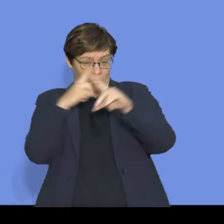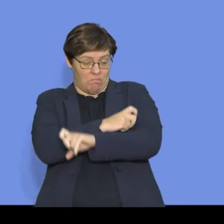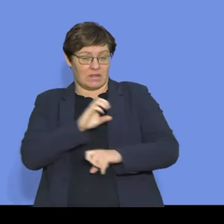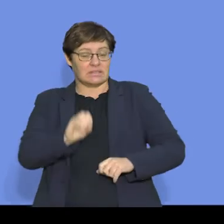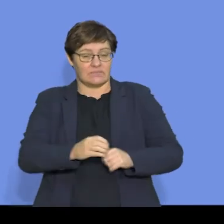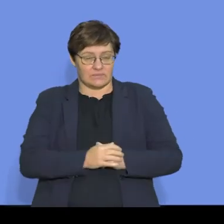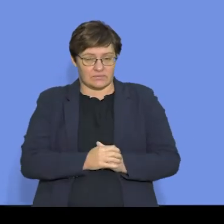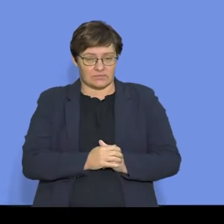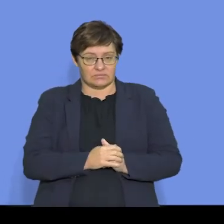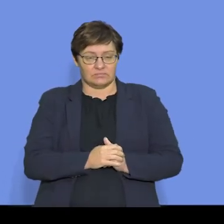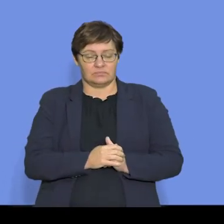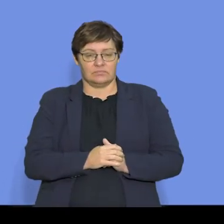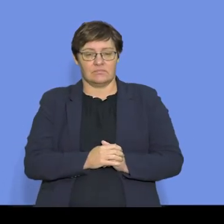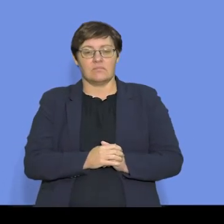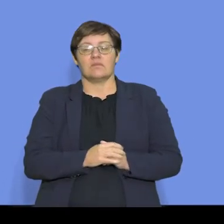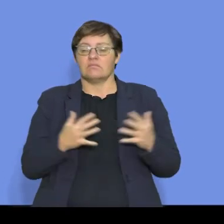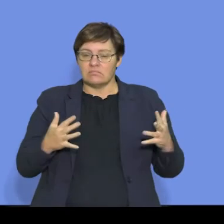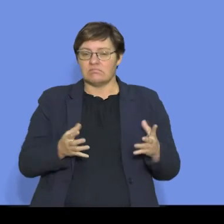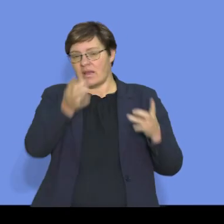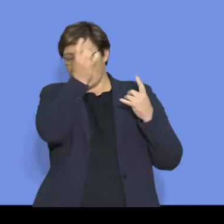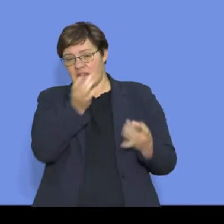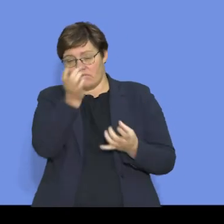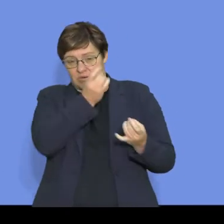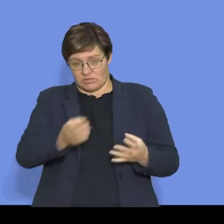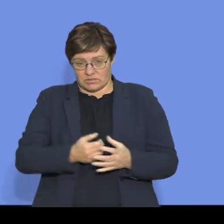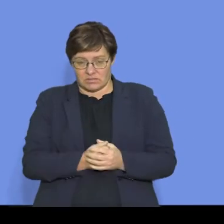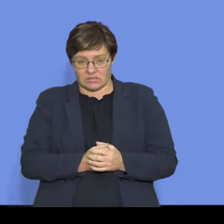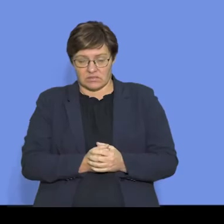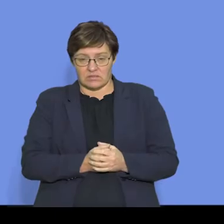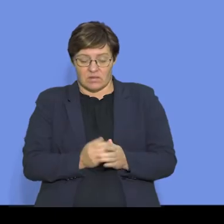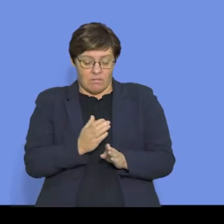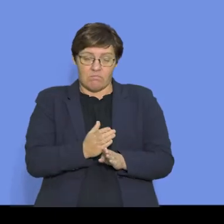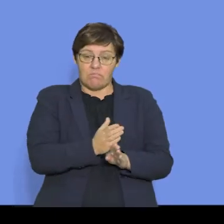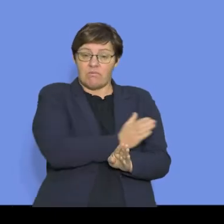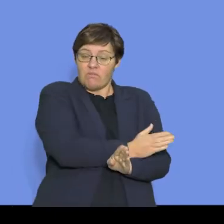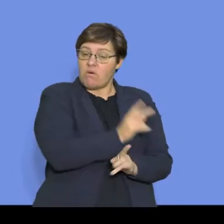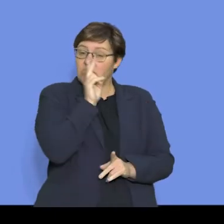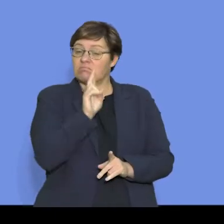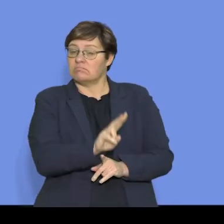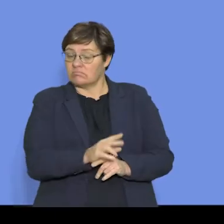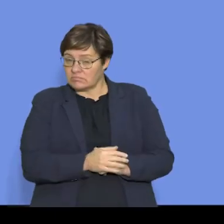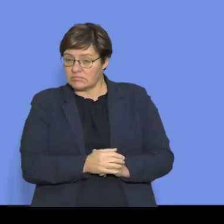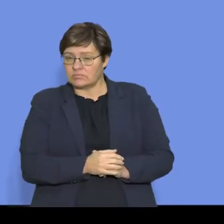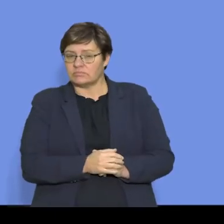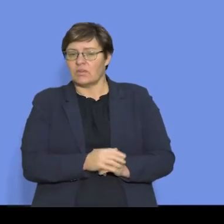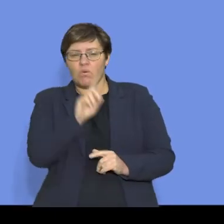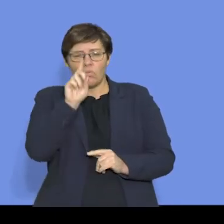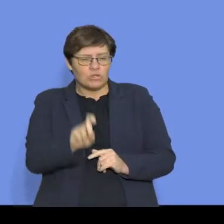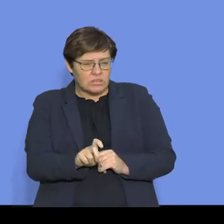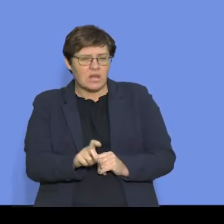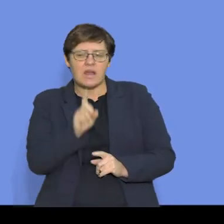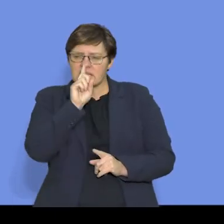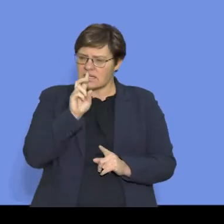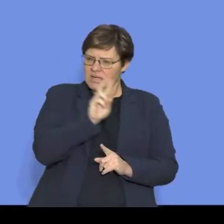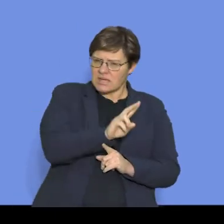diagram, and it gives you quite a bit of information. So before we even start looking at the questions, let's work out, what is